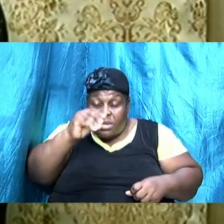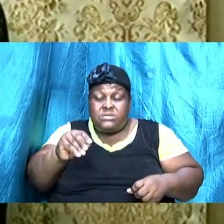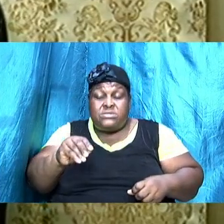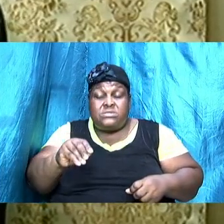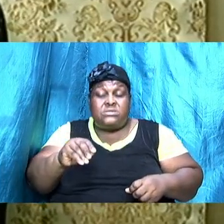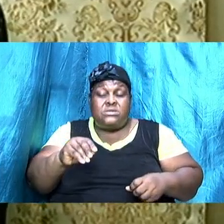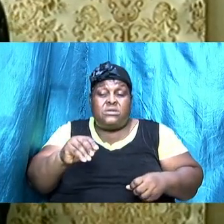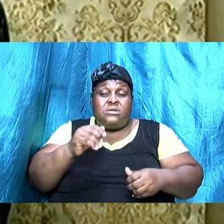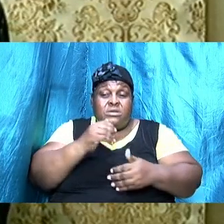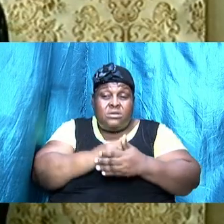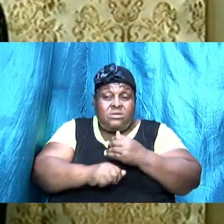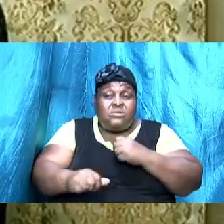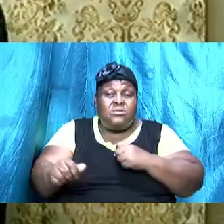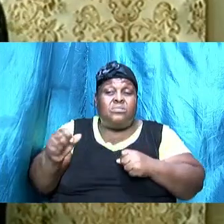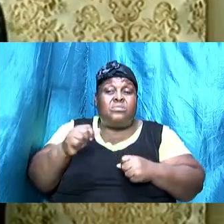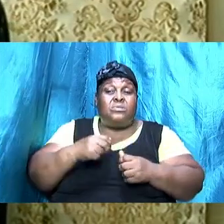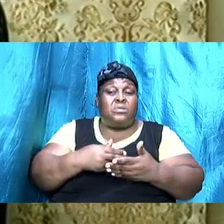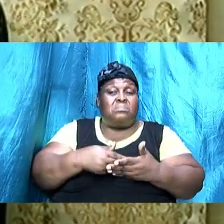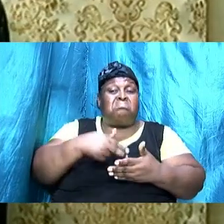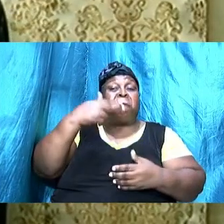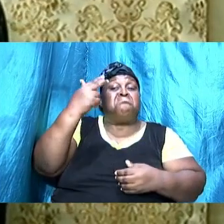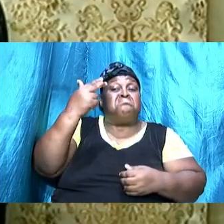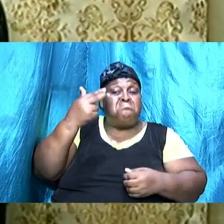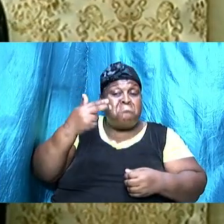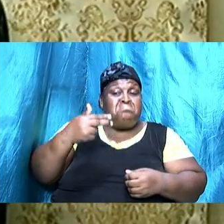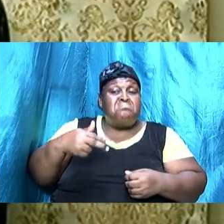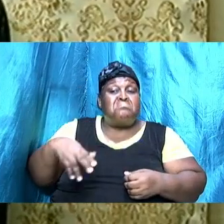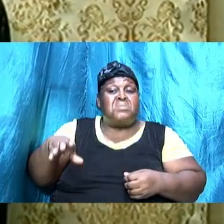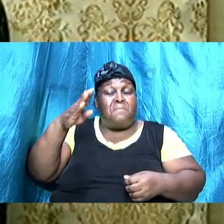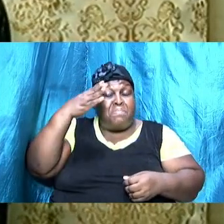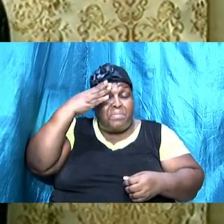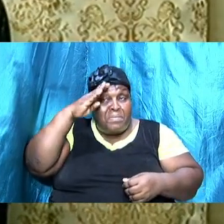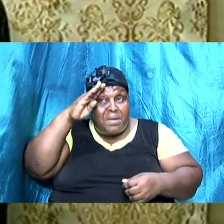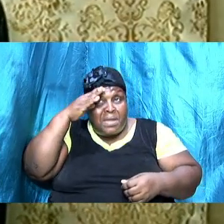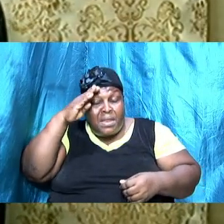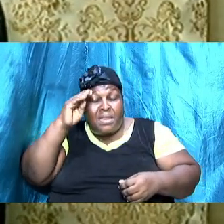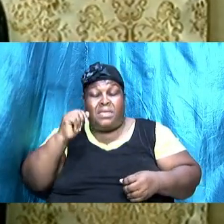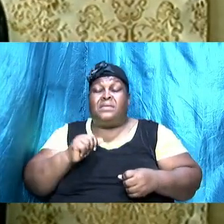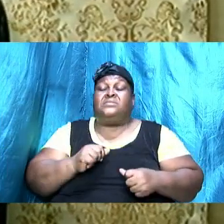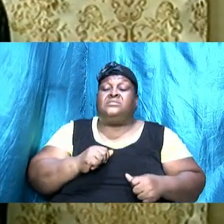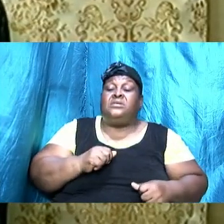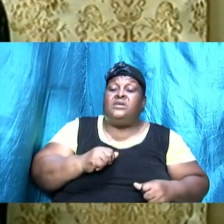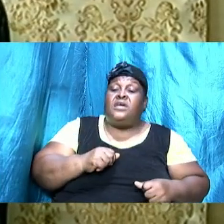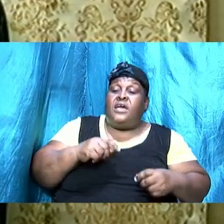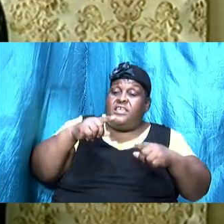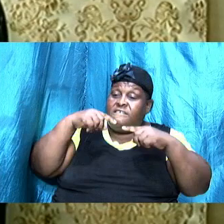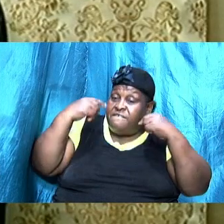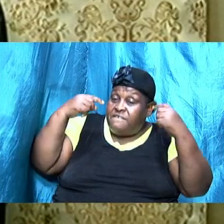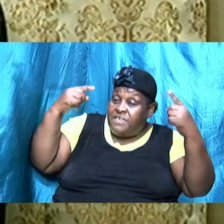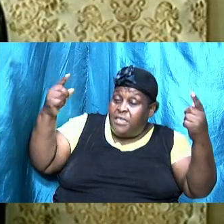that, you know, were in high positions, and they were brilliant, and they had certain